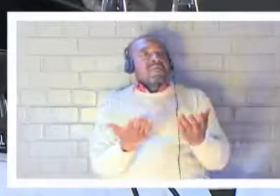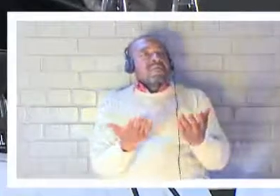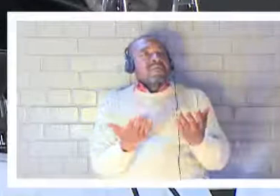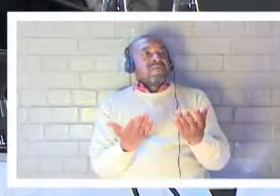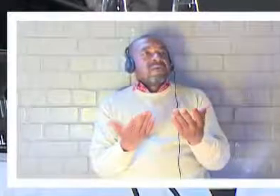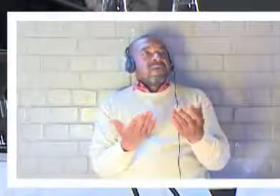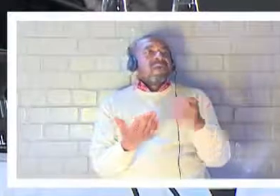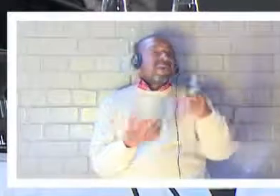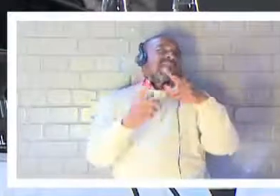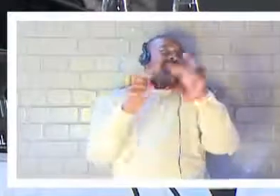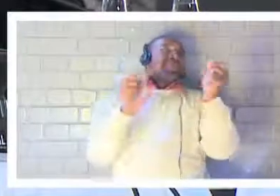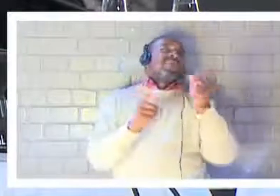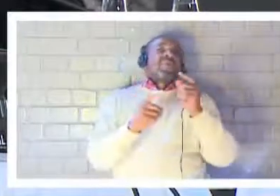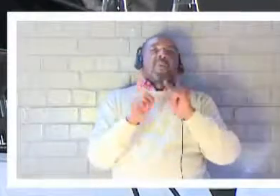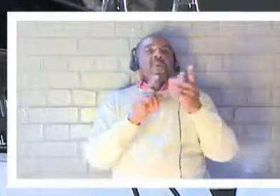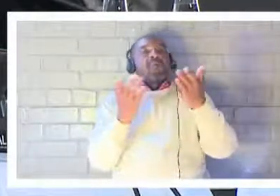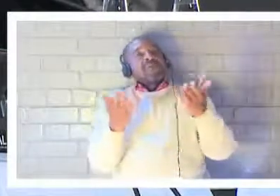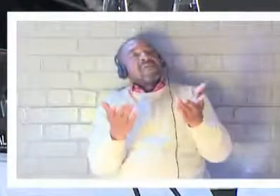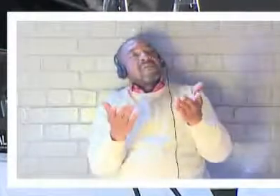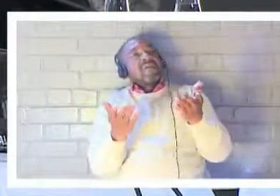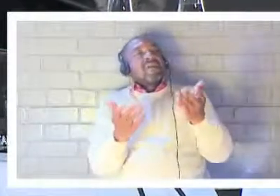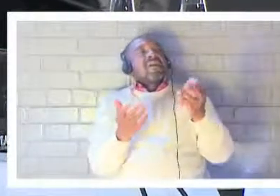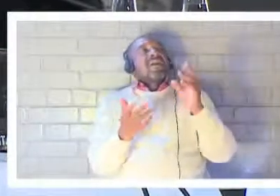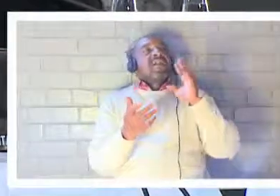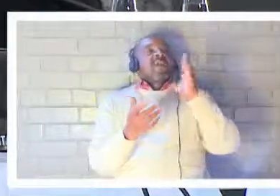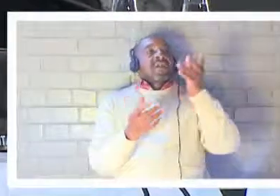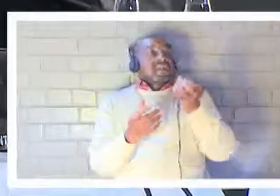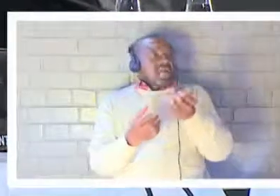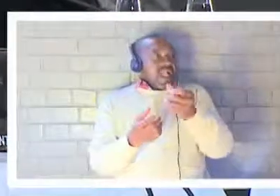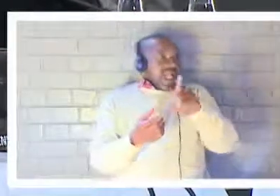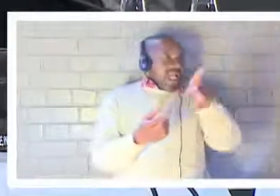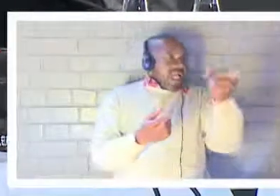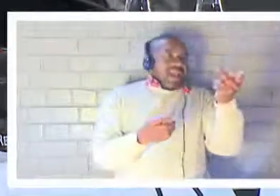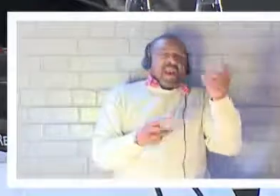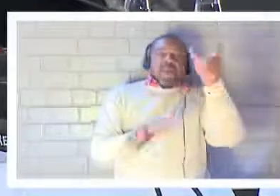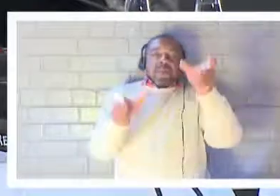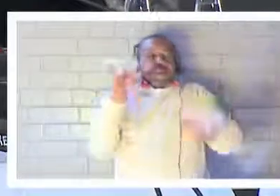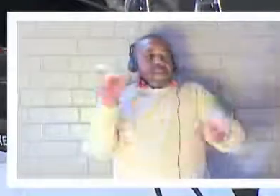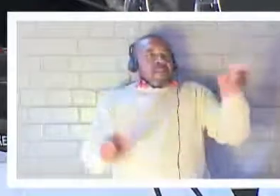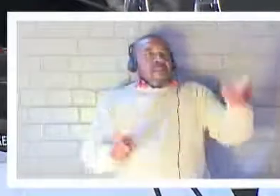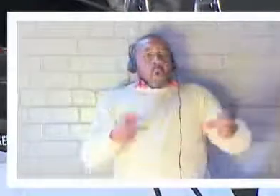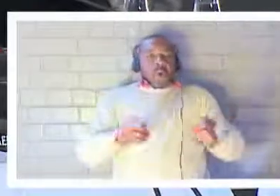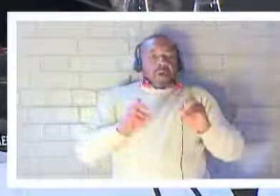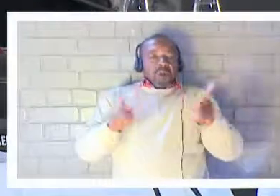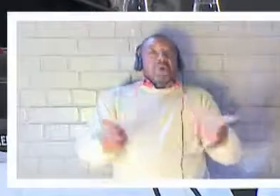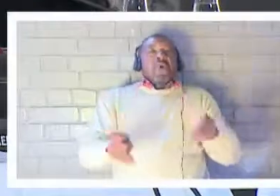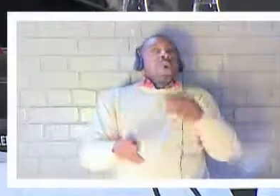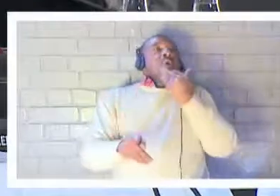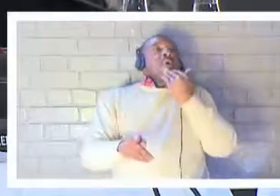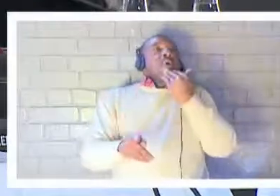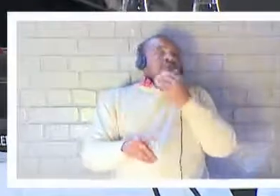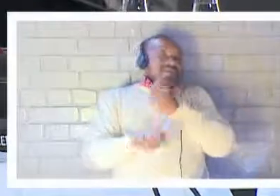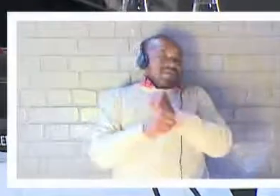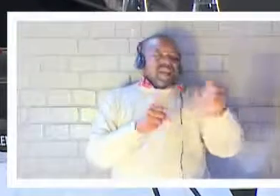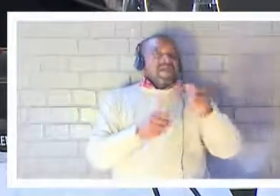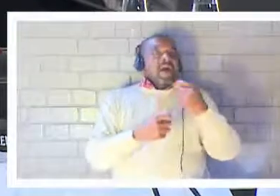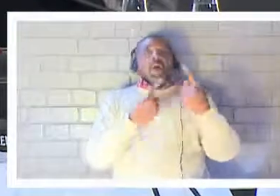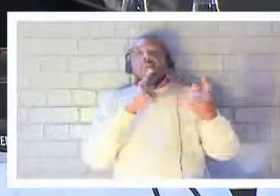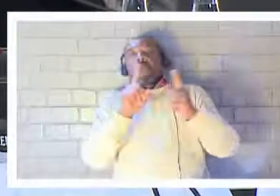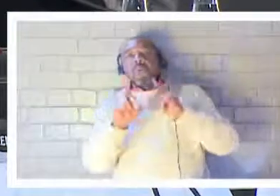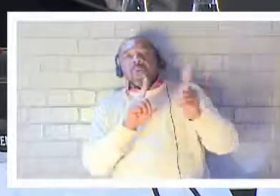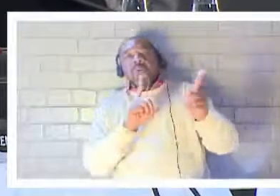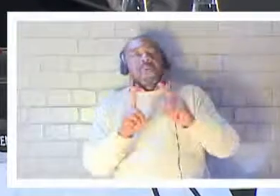but you have spoken already, yeah. Let's give those that have not spoken, but please try to be short as much as